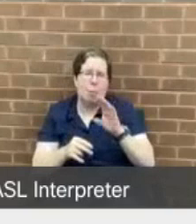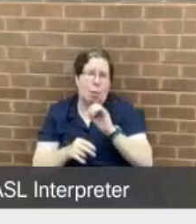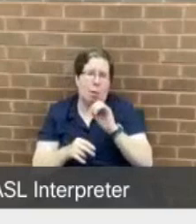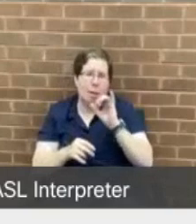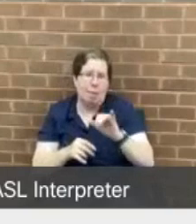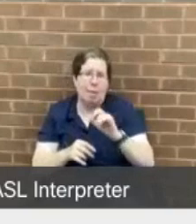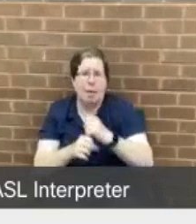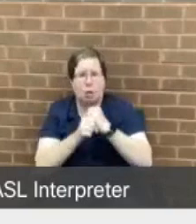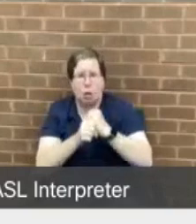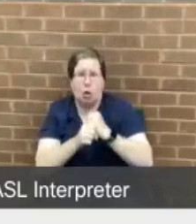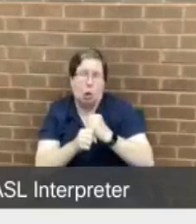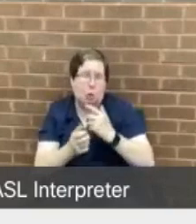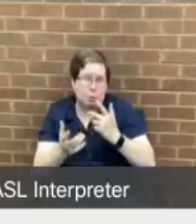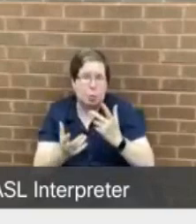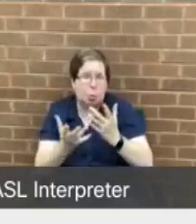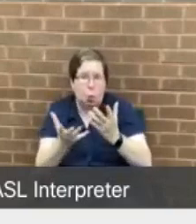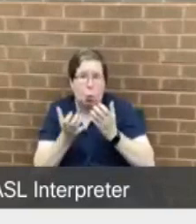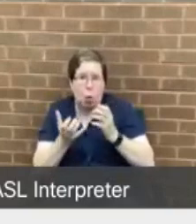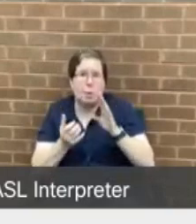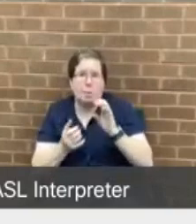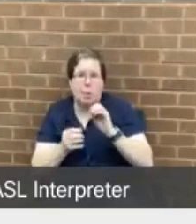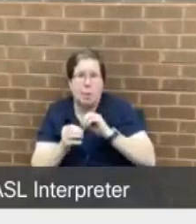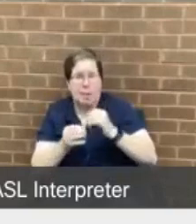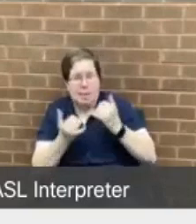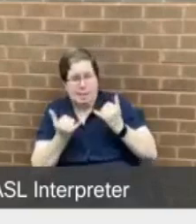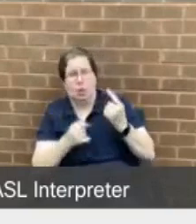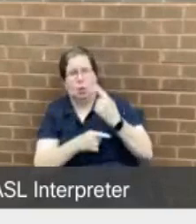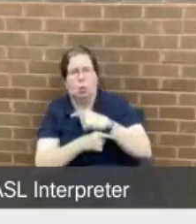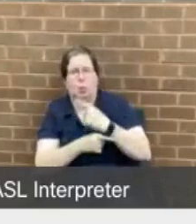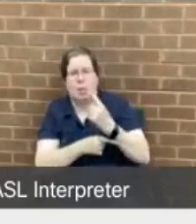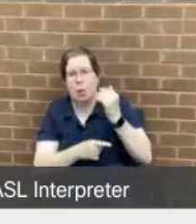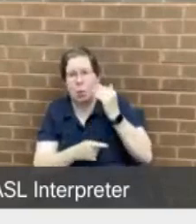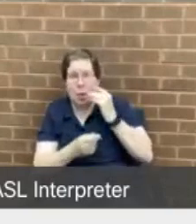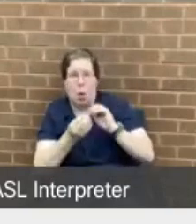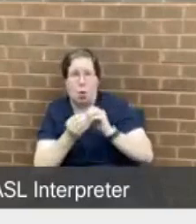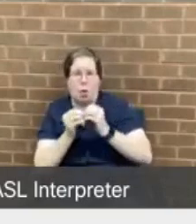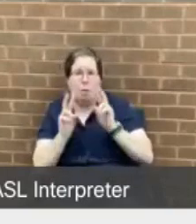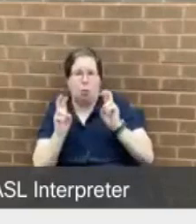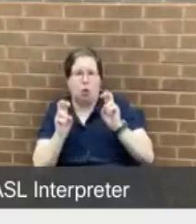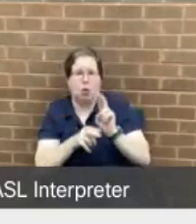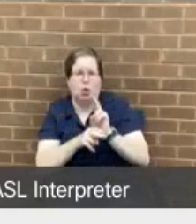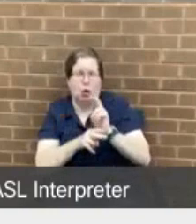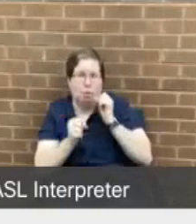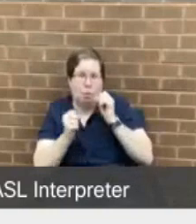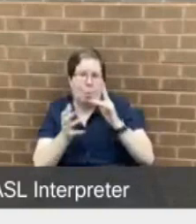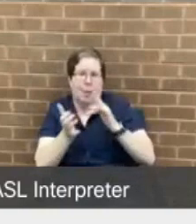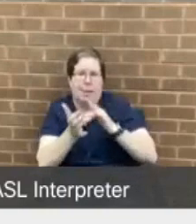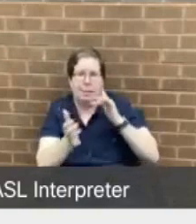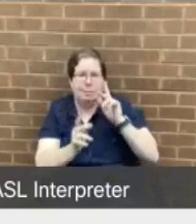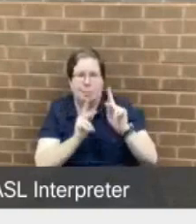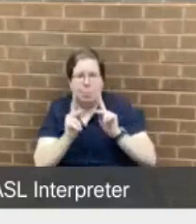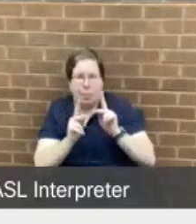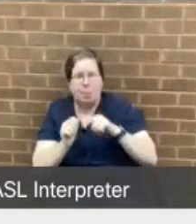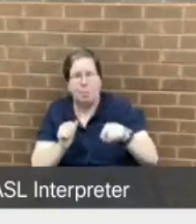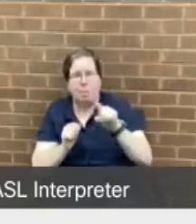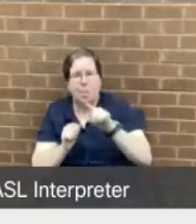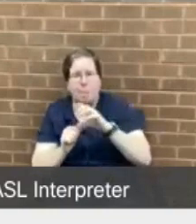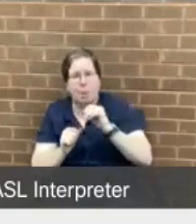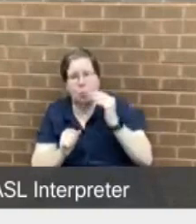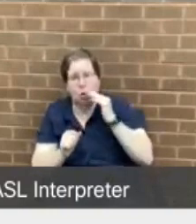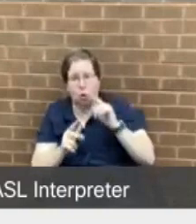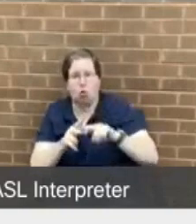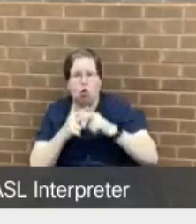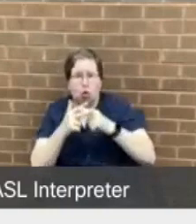as we'd like to be, especially in a day where we know that number is used for many purposes. So under Customer Connect, starting in December,